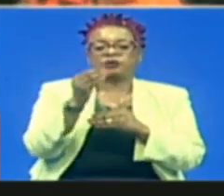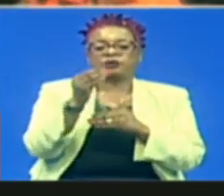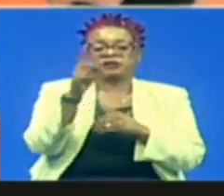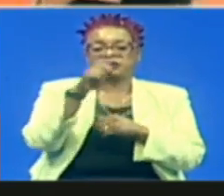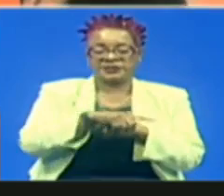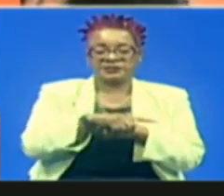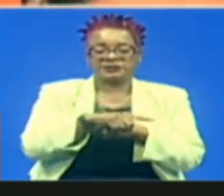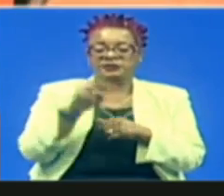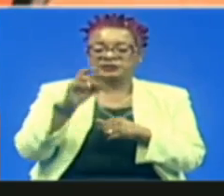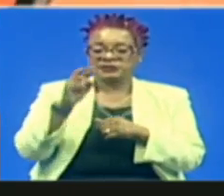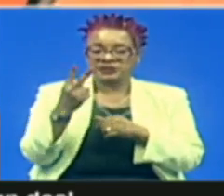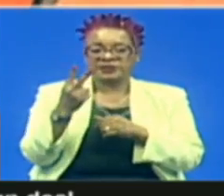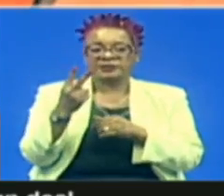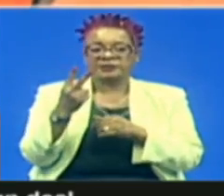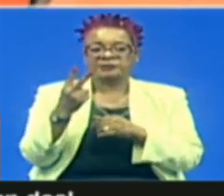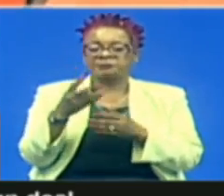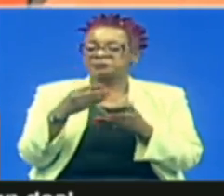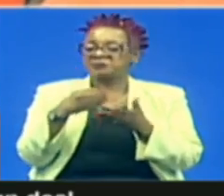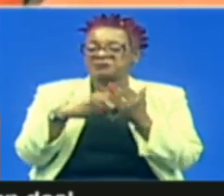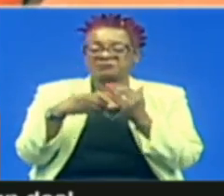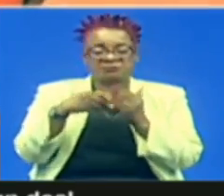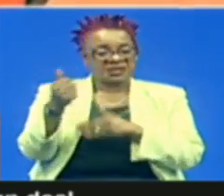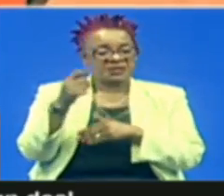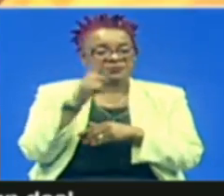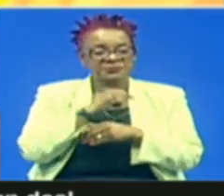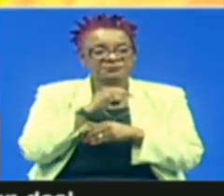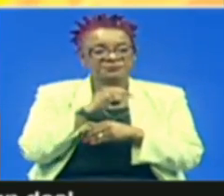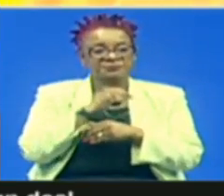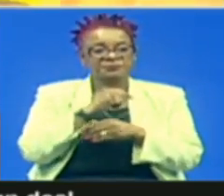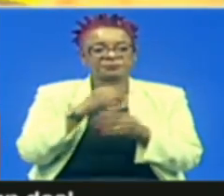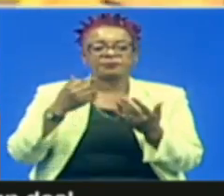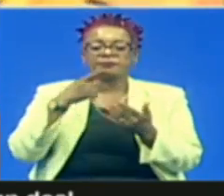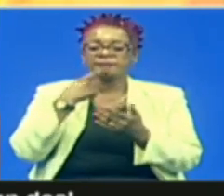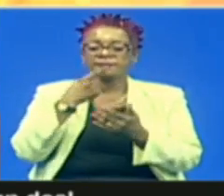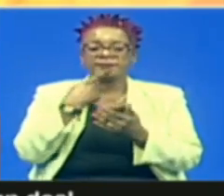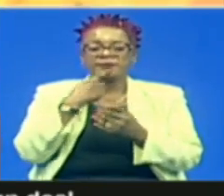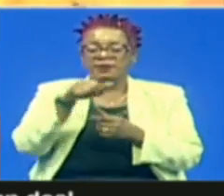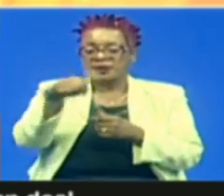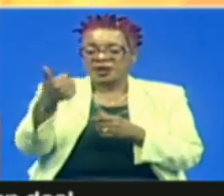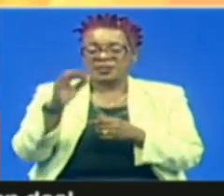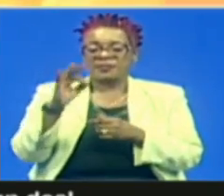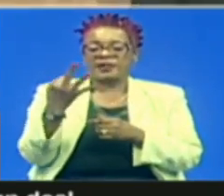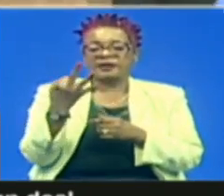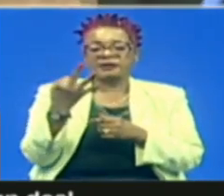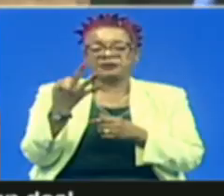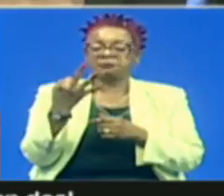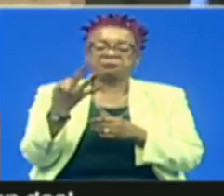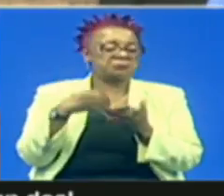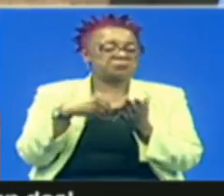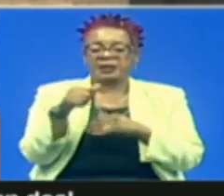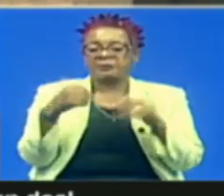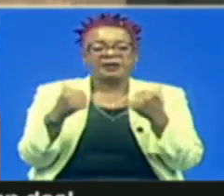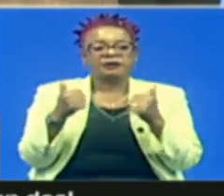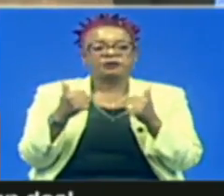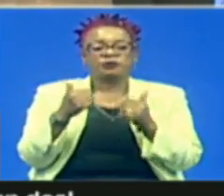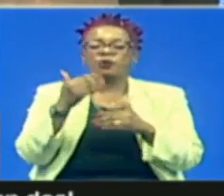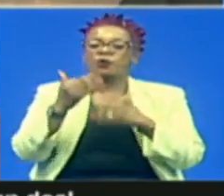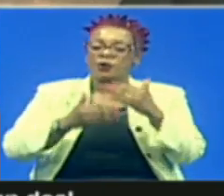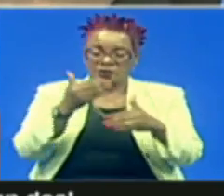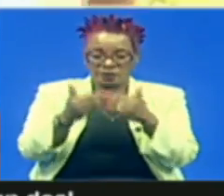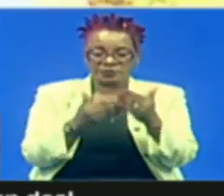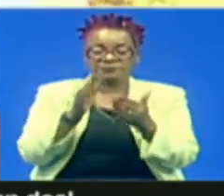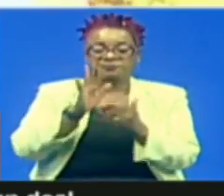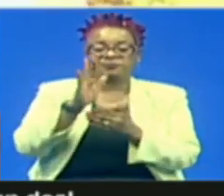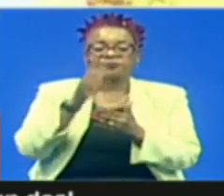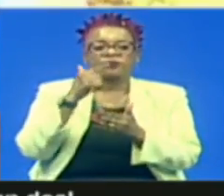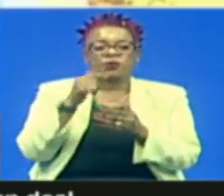The second one has already been effected. He adds that the payment of the third tranche is currently ongoing. Those who lost